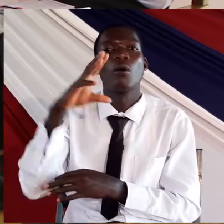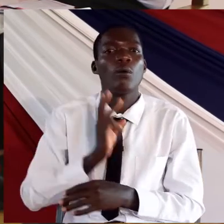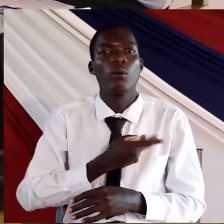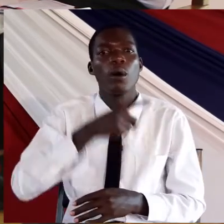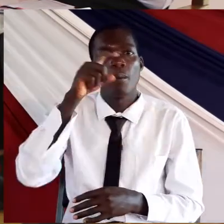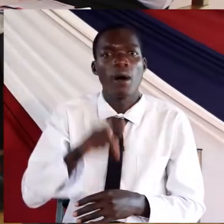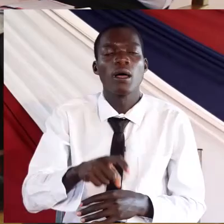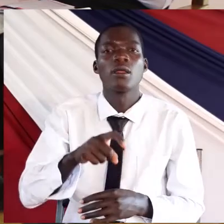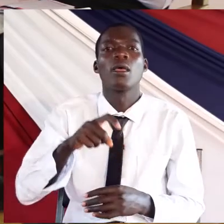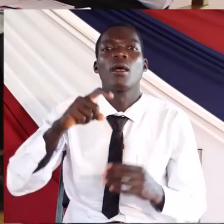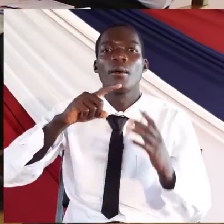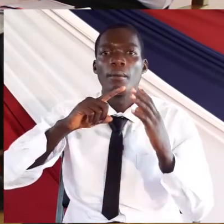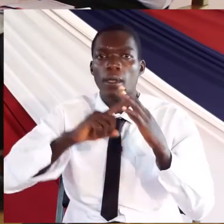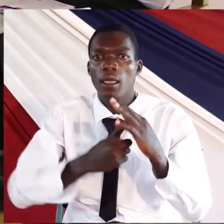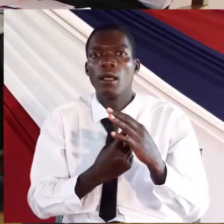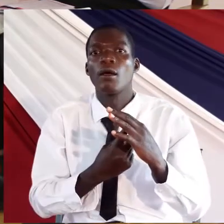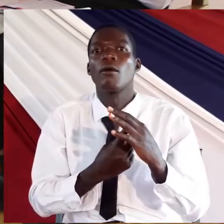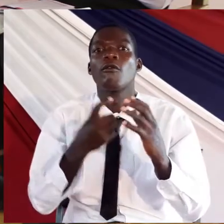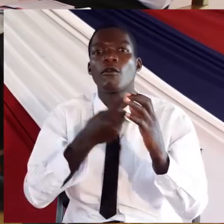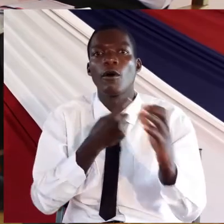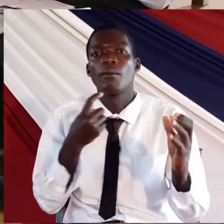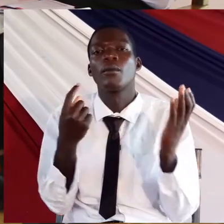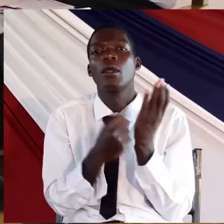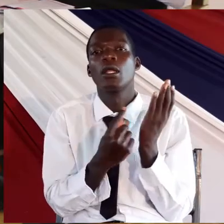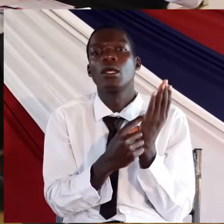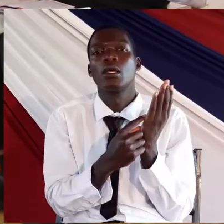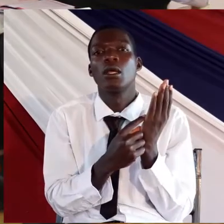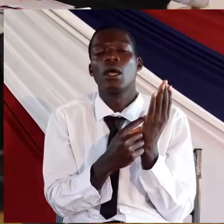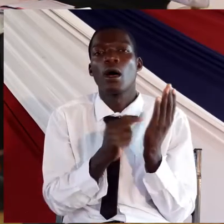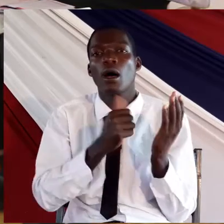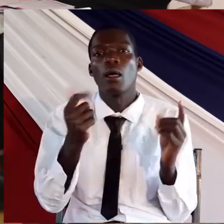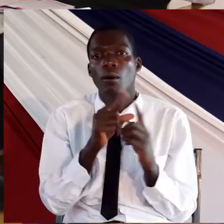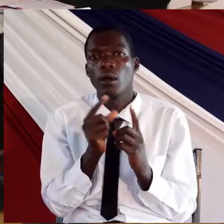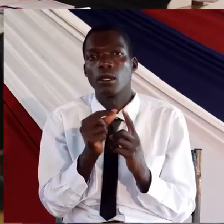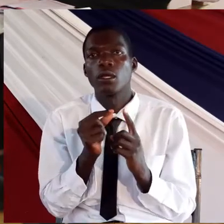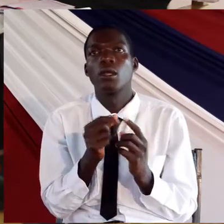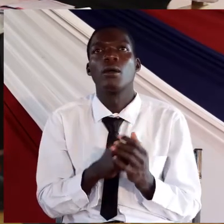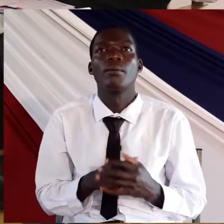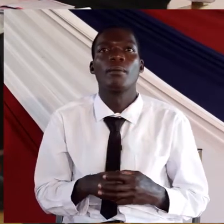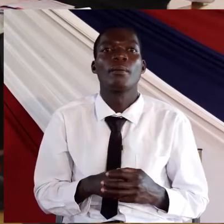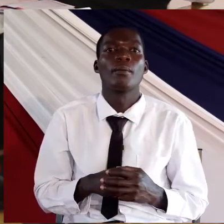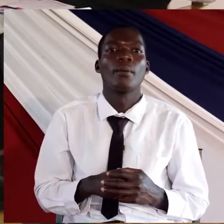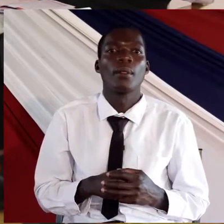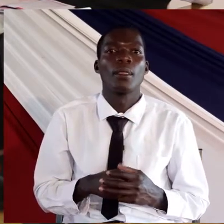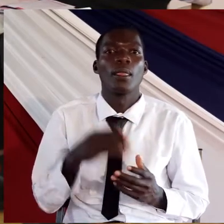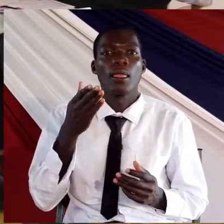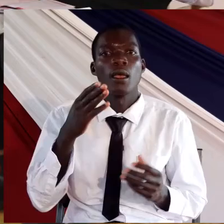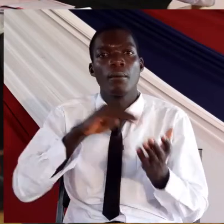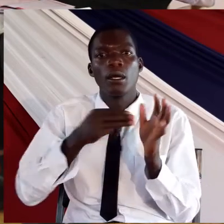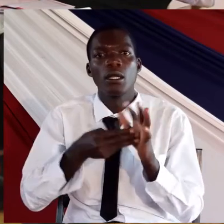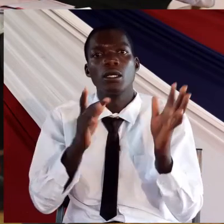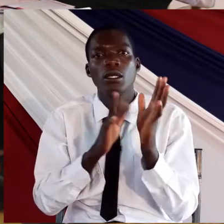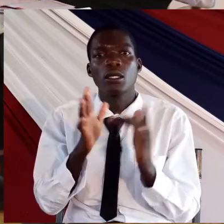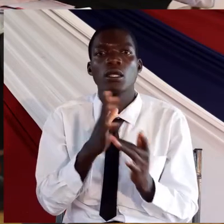must begin from Genesis. In other words, Elder Eric, does it therefore mean that